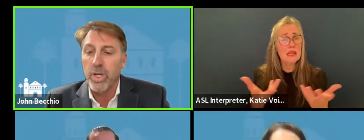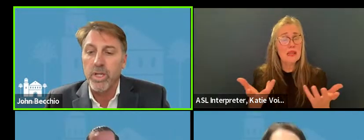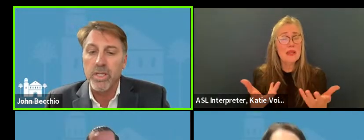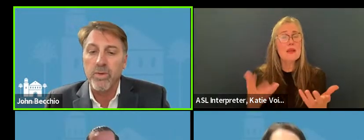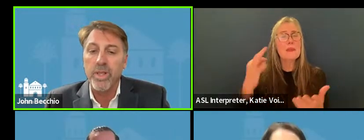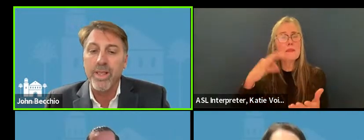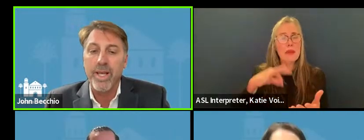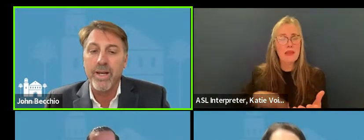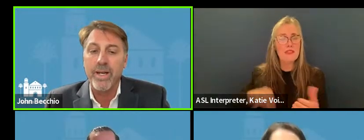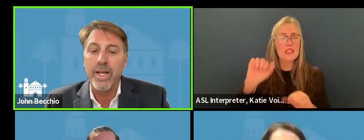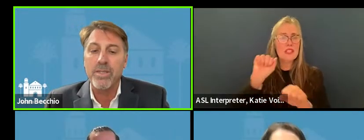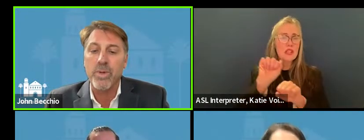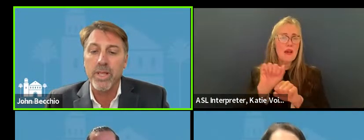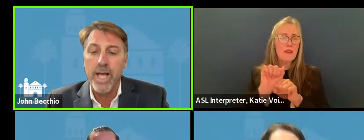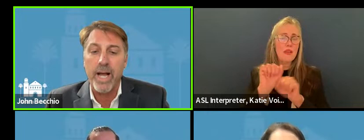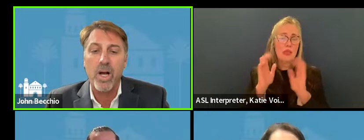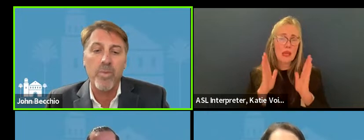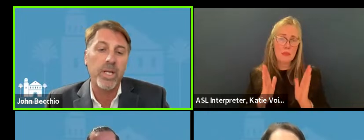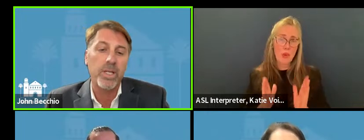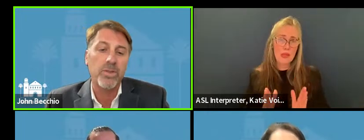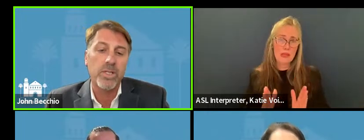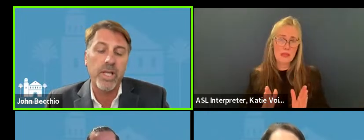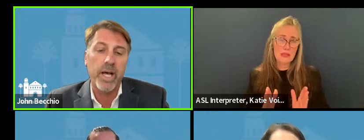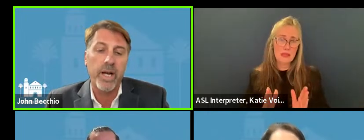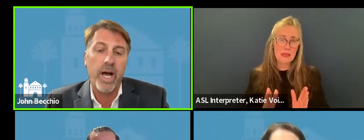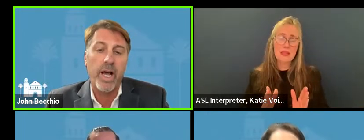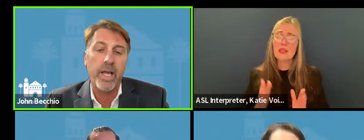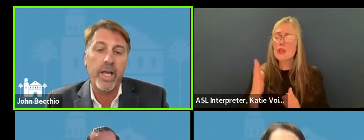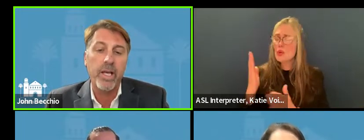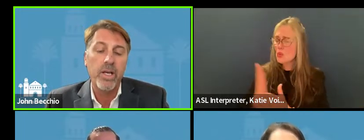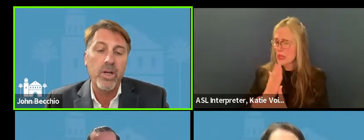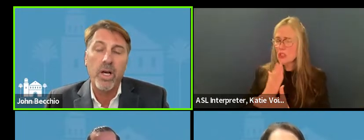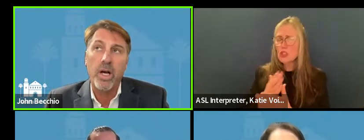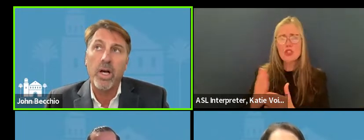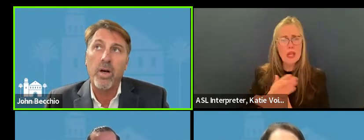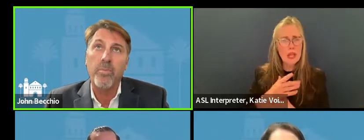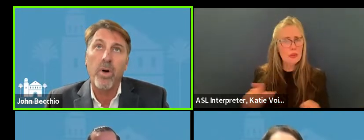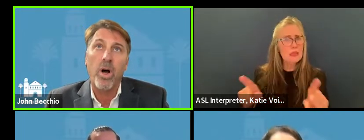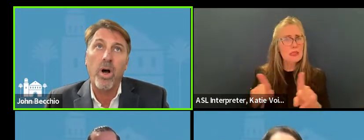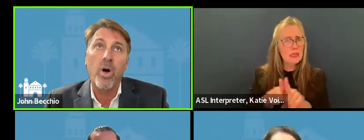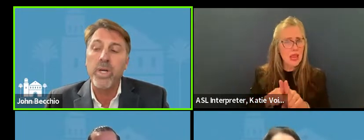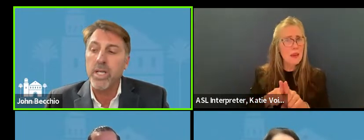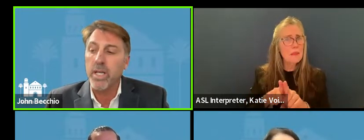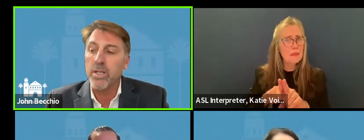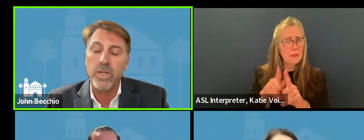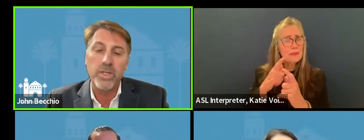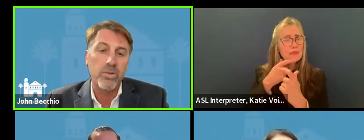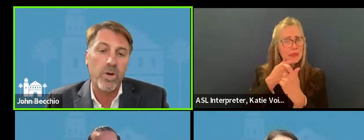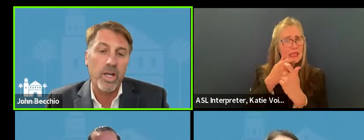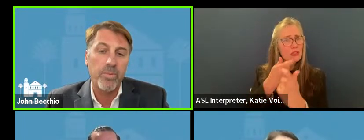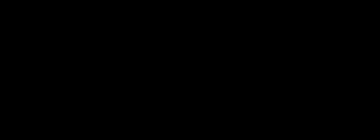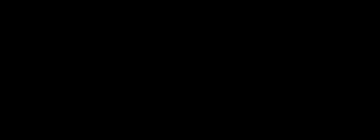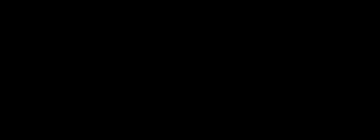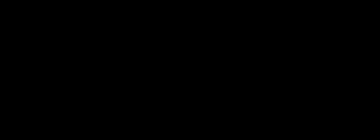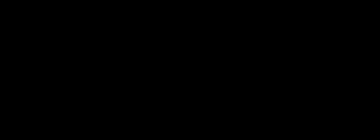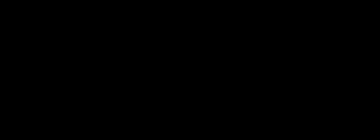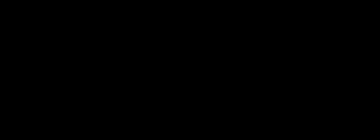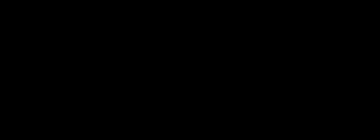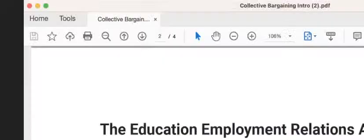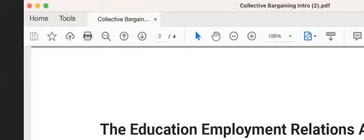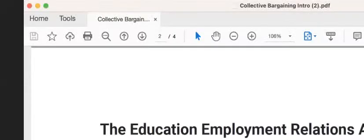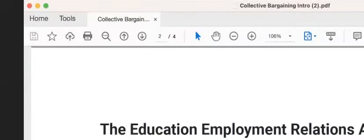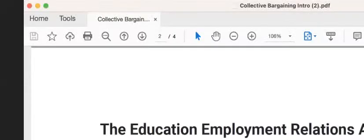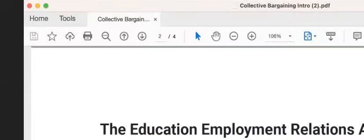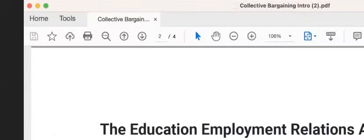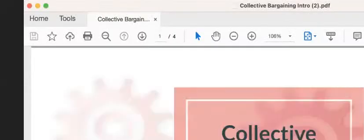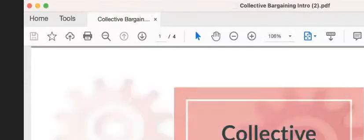of our employees. And it's with that common interest that I always enter into our labor relations